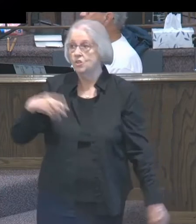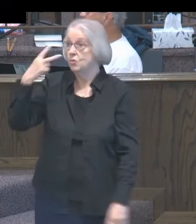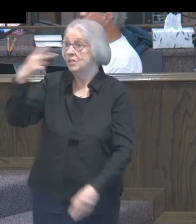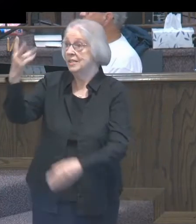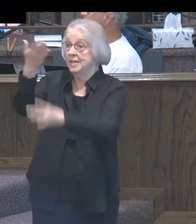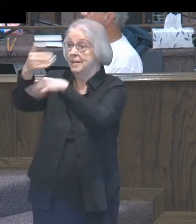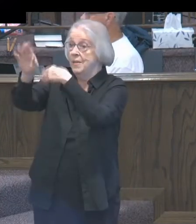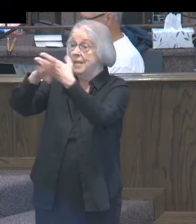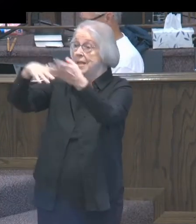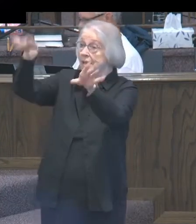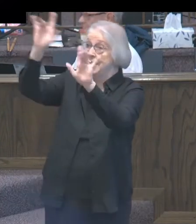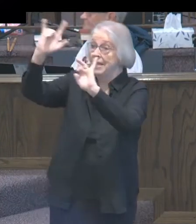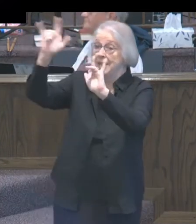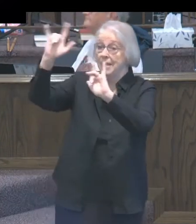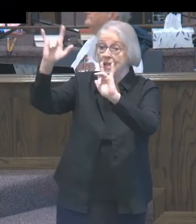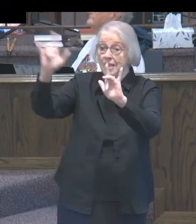that you hear me